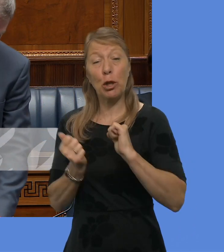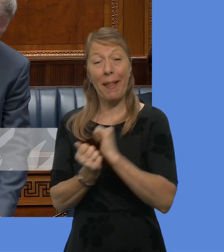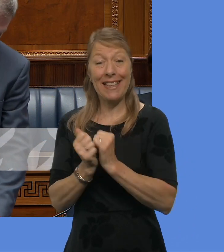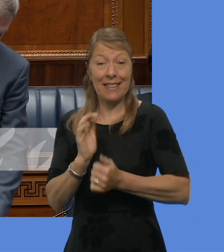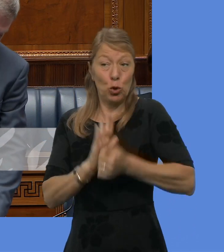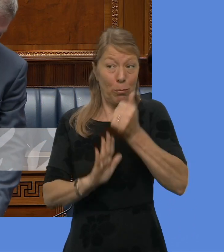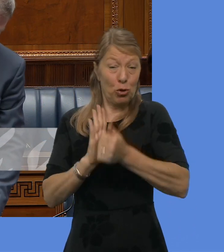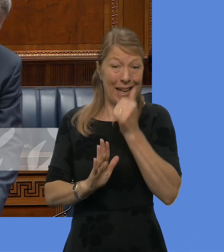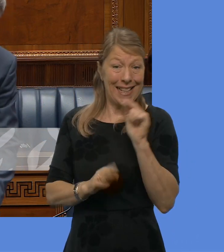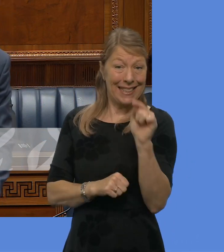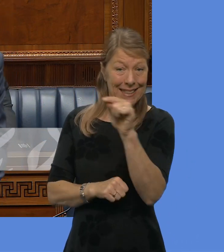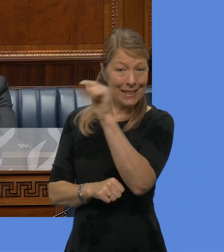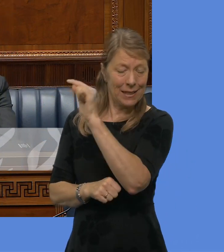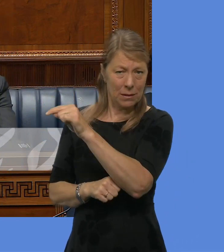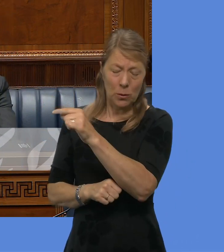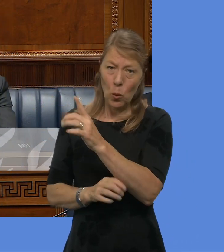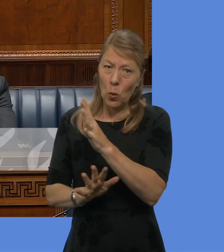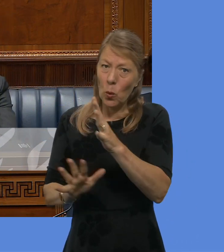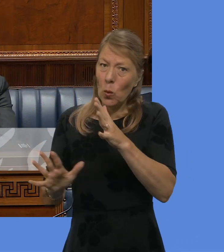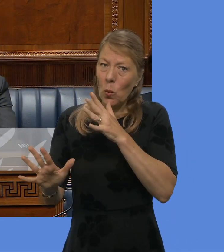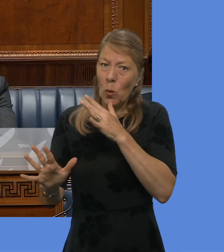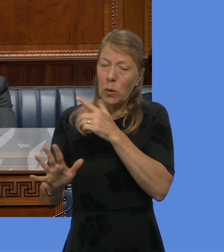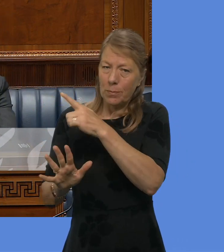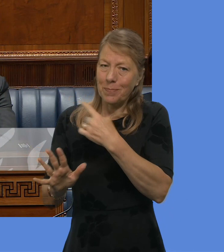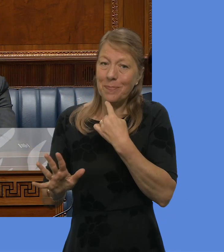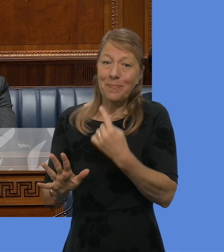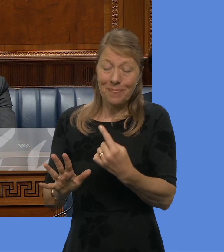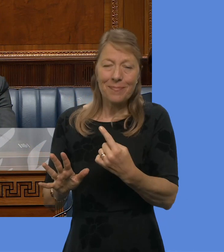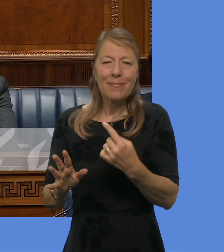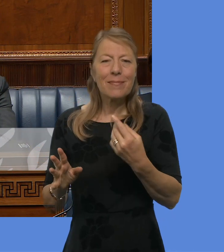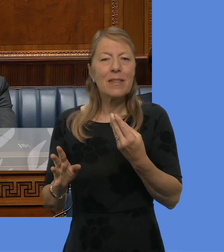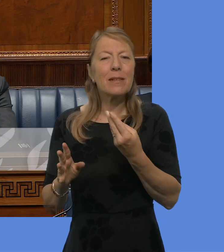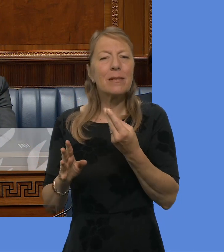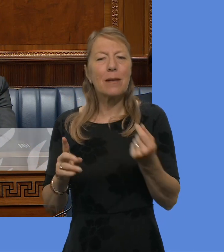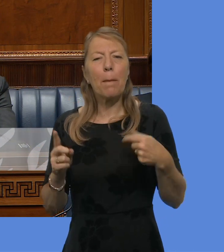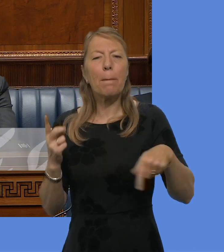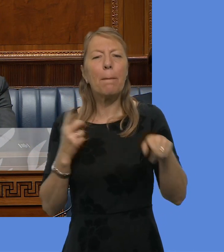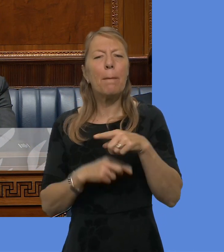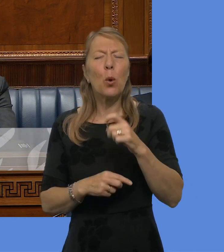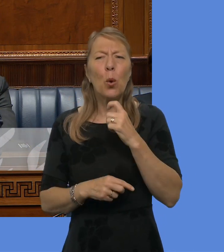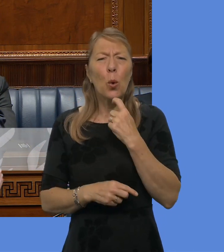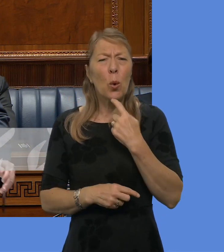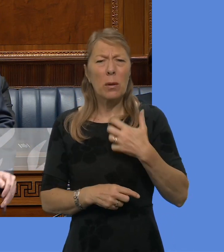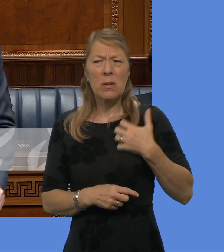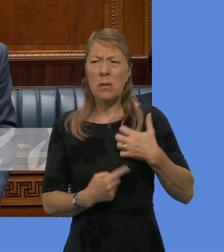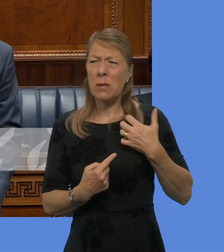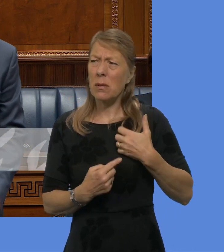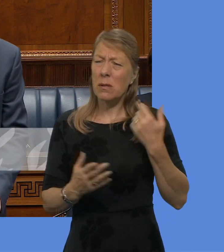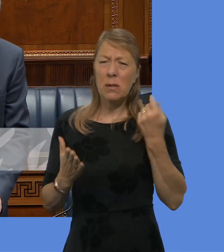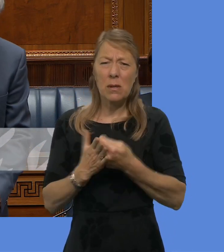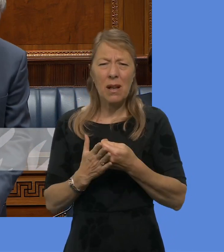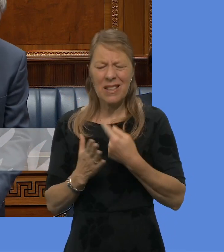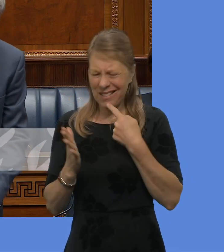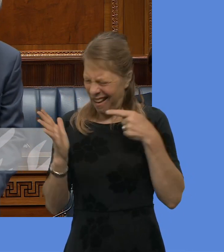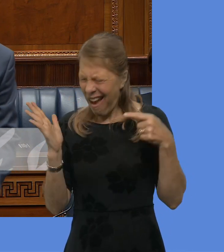incidents in Scotland that do not meet the criminal threshold could be left disappointed with police response, and those who are then investigated